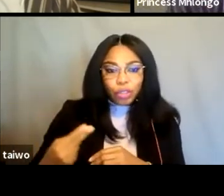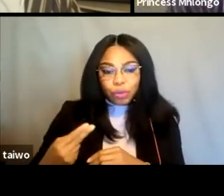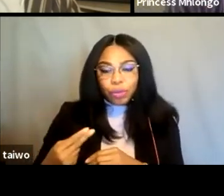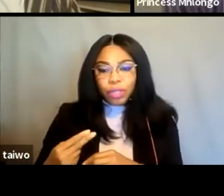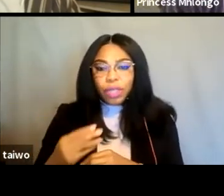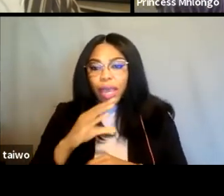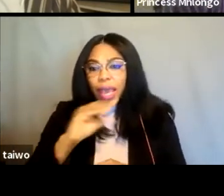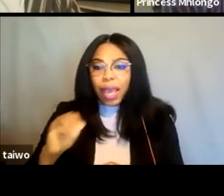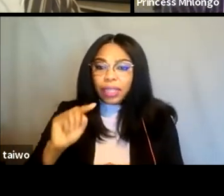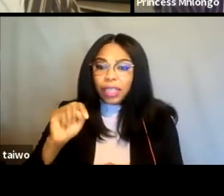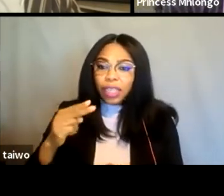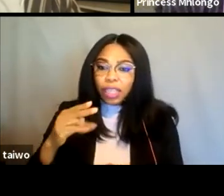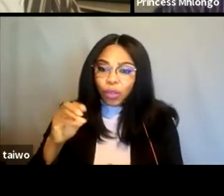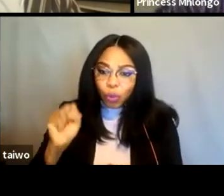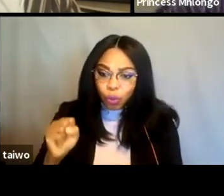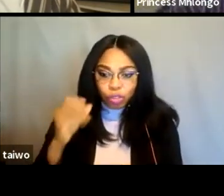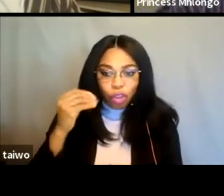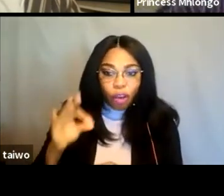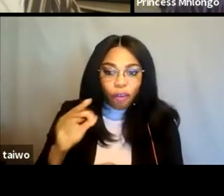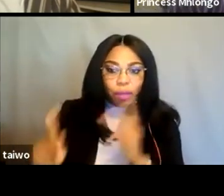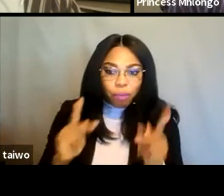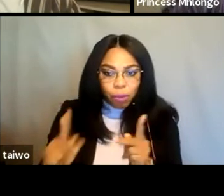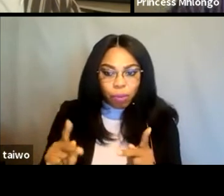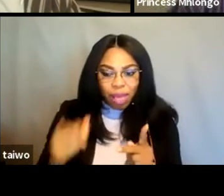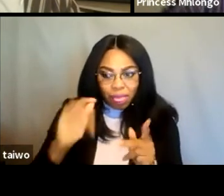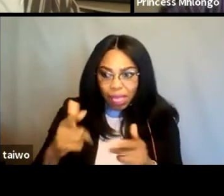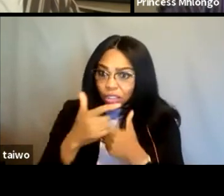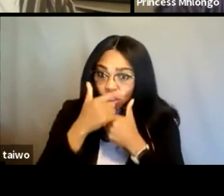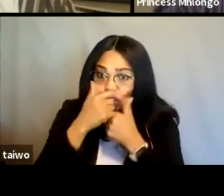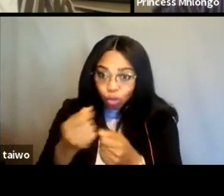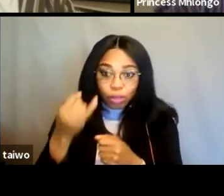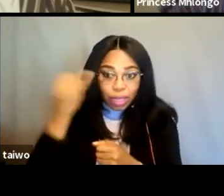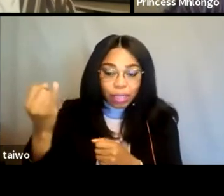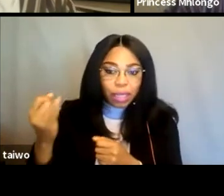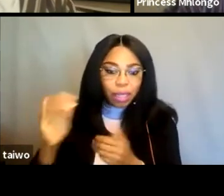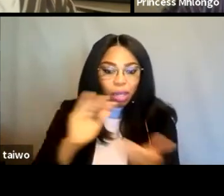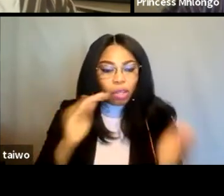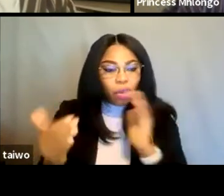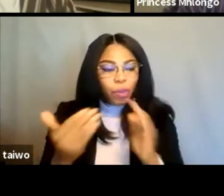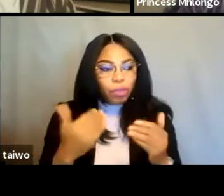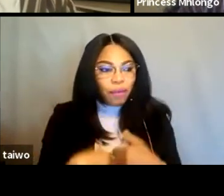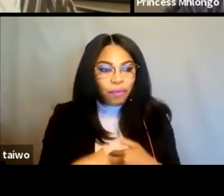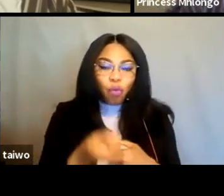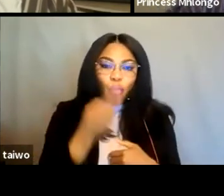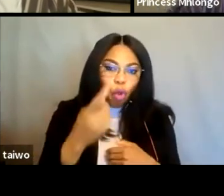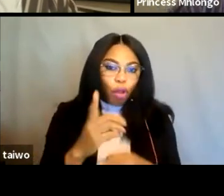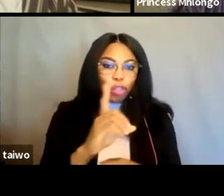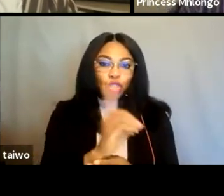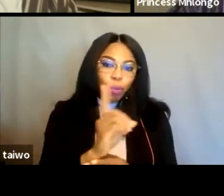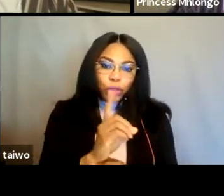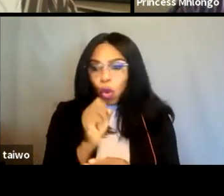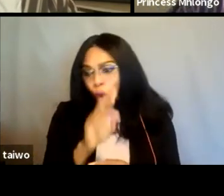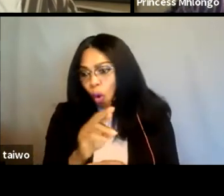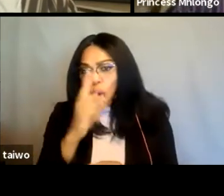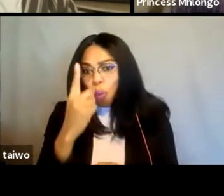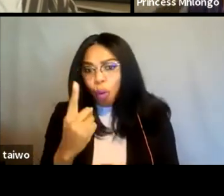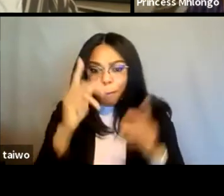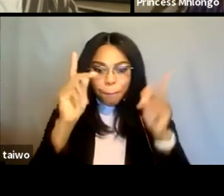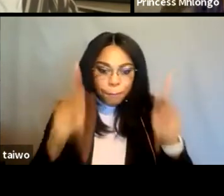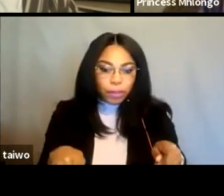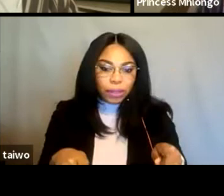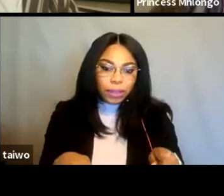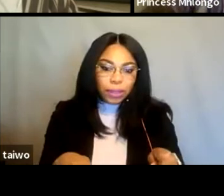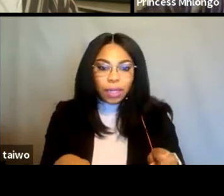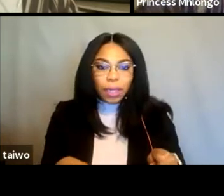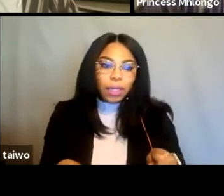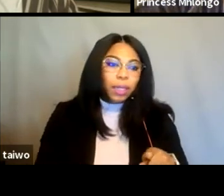of the people, which is very, very interesting idea versus having just one dramaturg or one person that is sitting